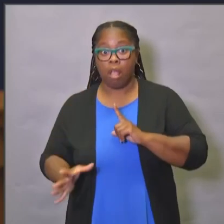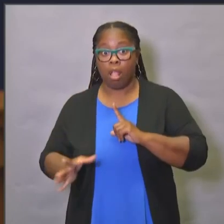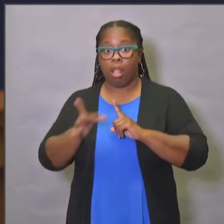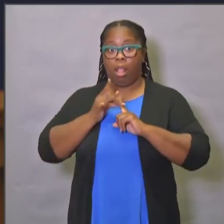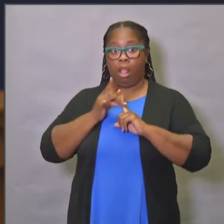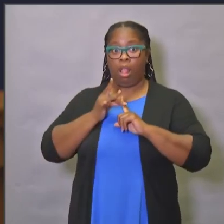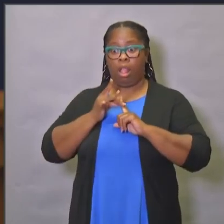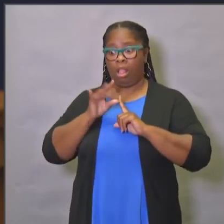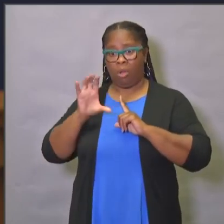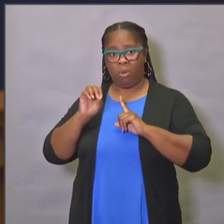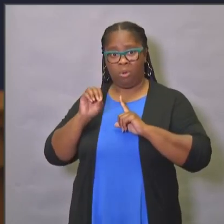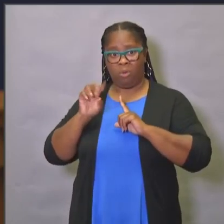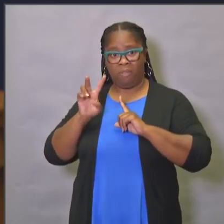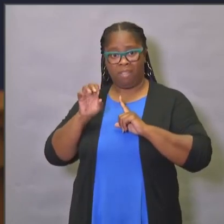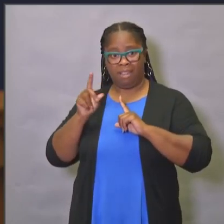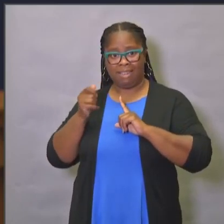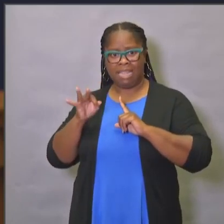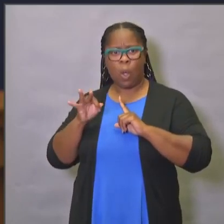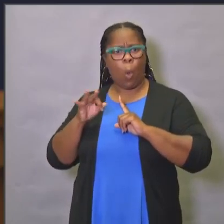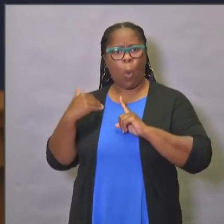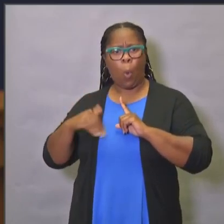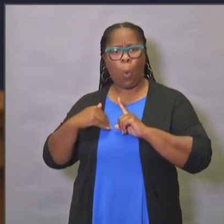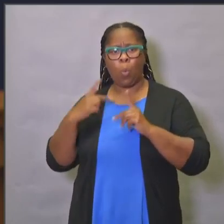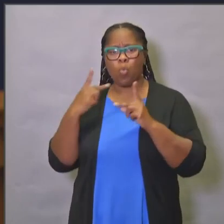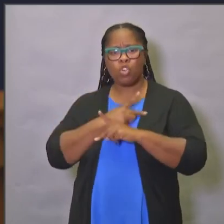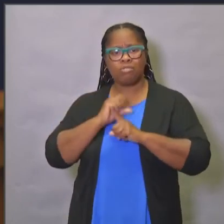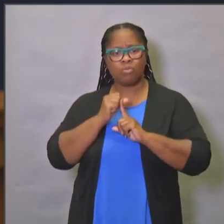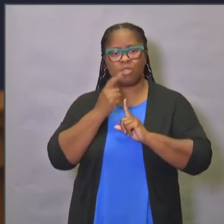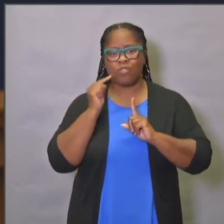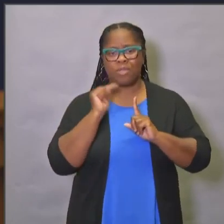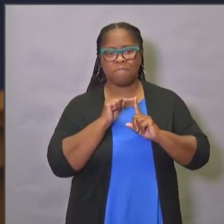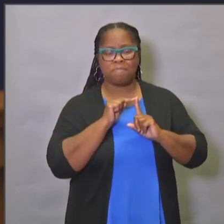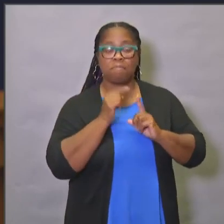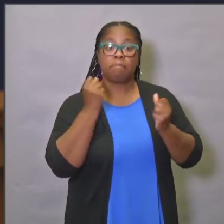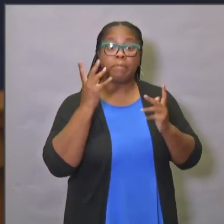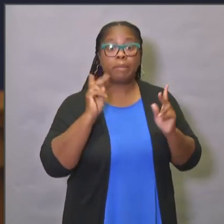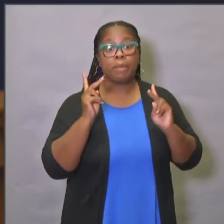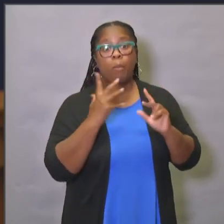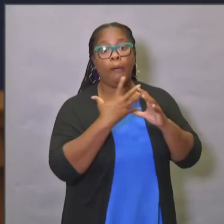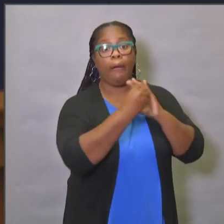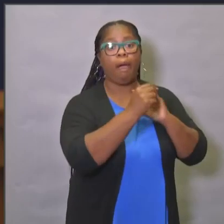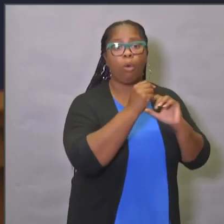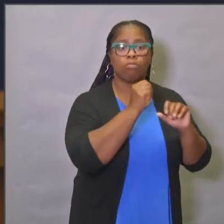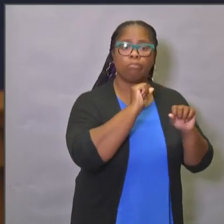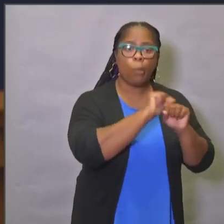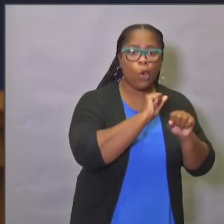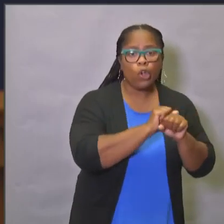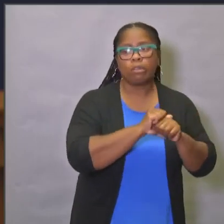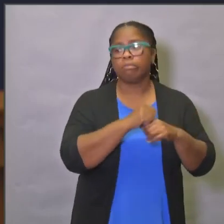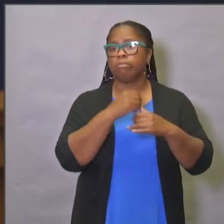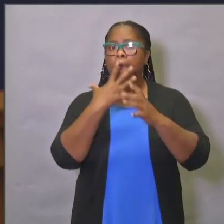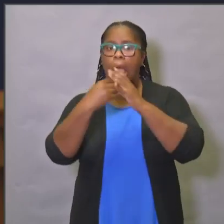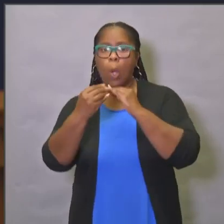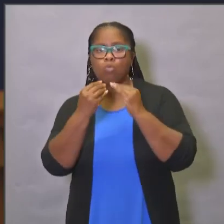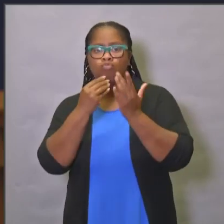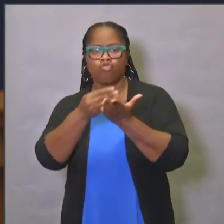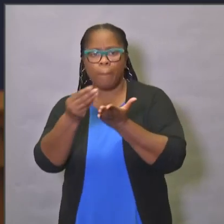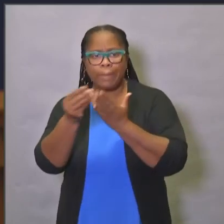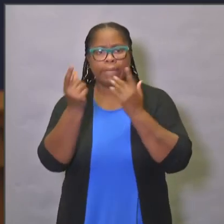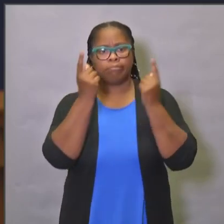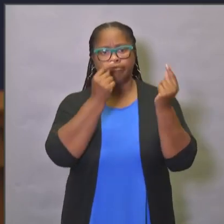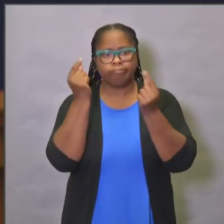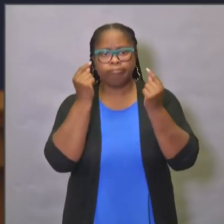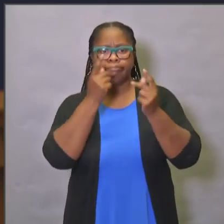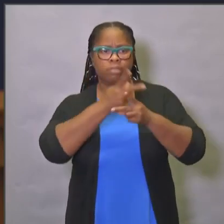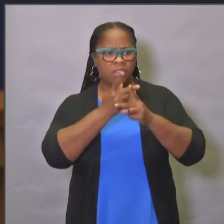virus. Many are people who have to go to work, they're out shopping for essentials, and they're taking care of their families. This